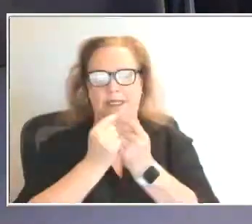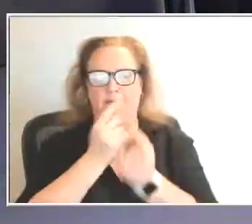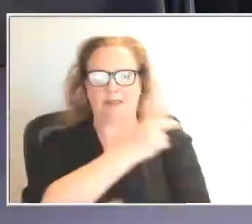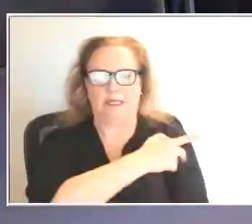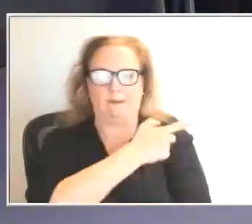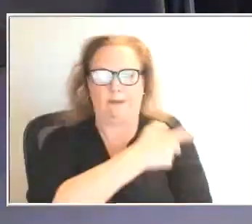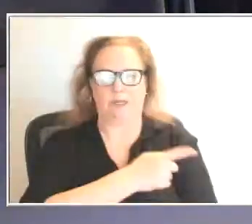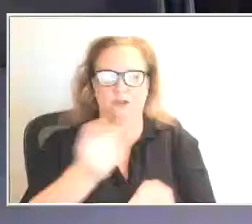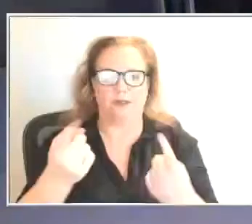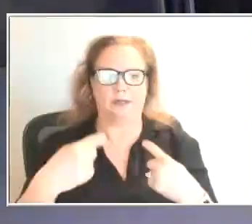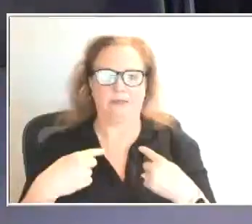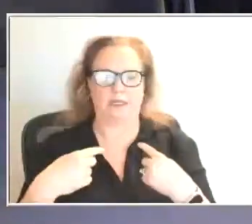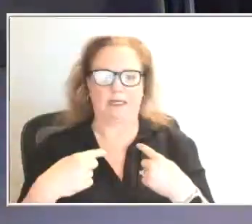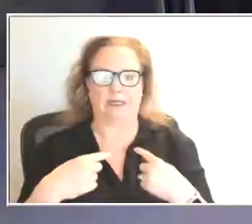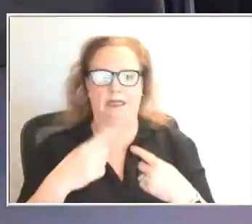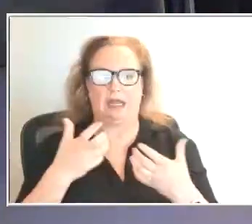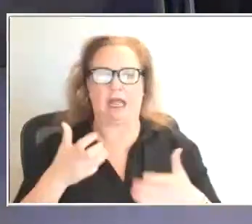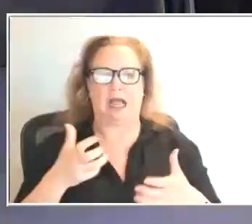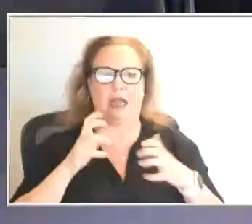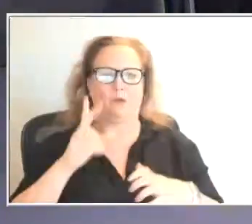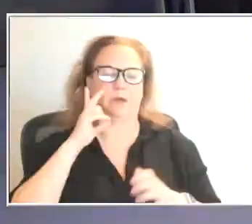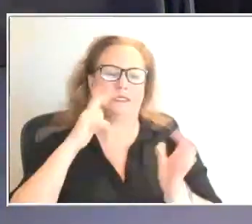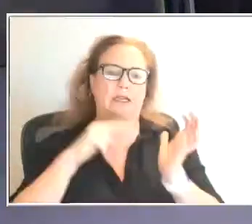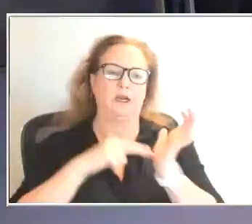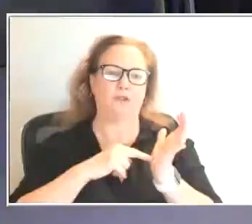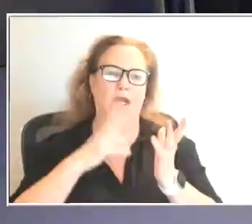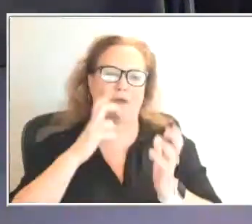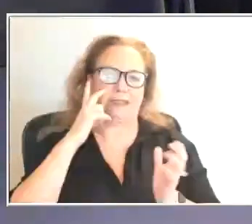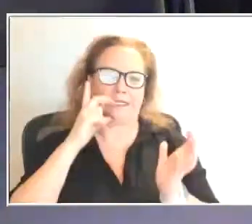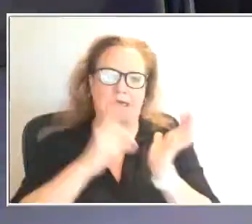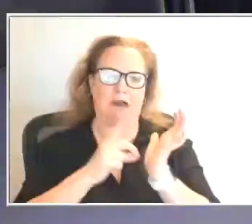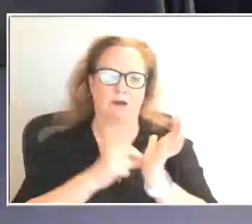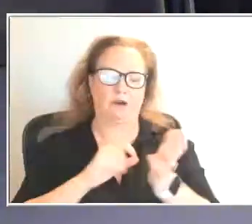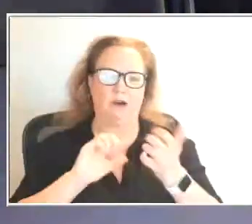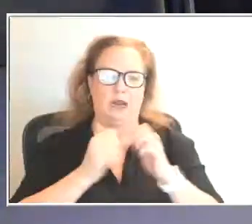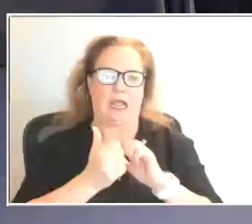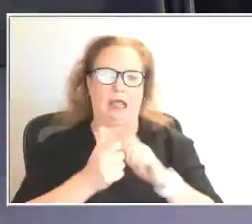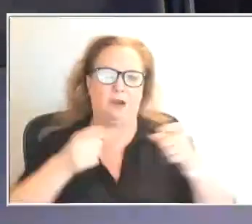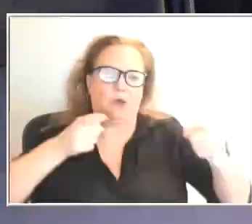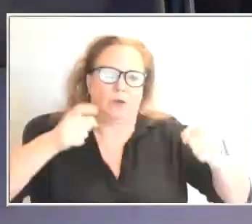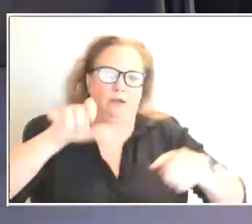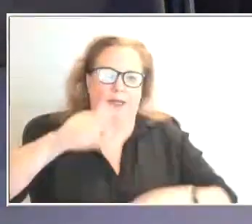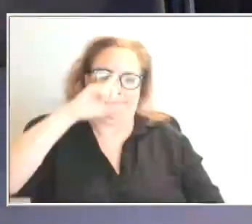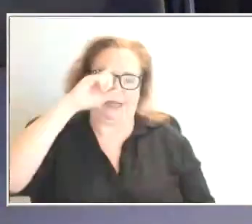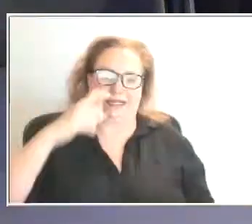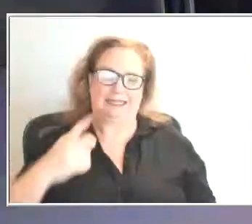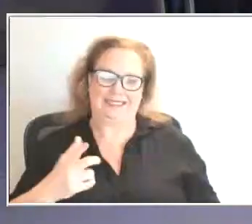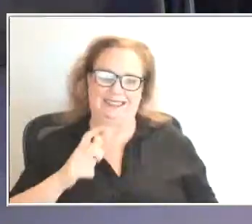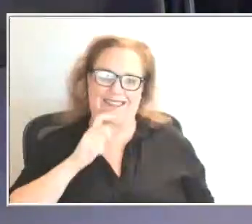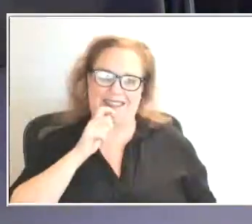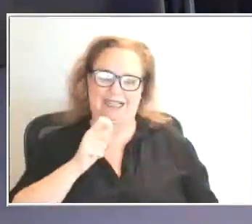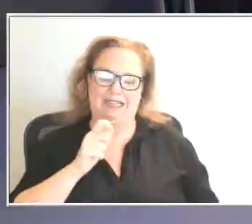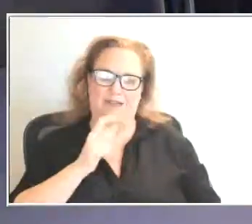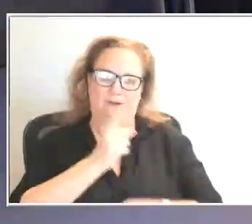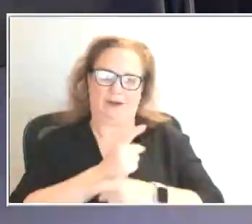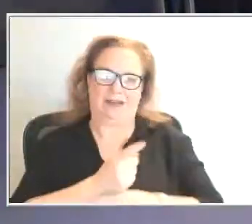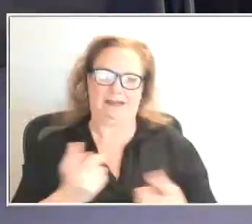and says, I don't want to see a nurse, I want to see a doctor, how do you handle that? Because sometimes that's not the right choice. They need to see the